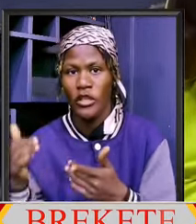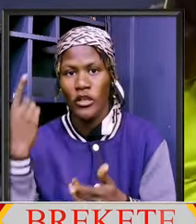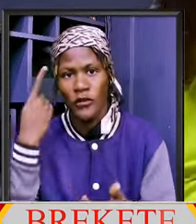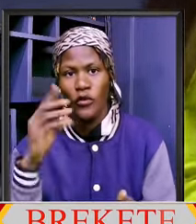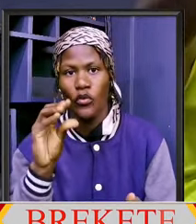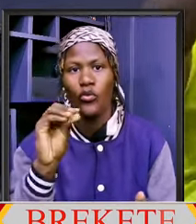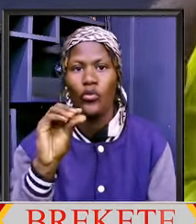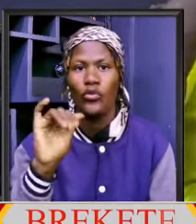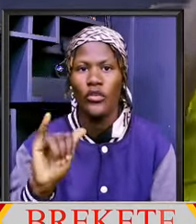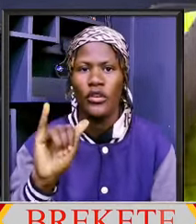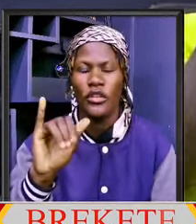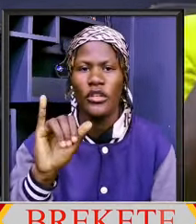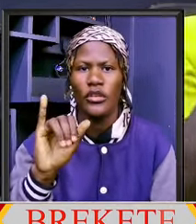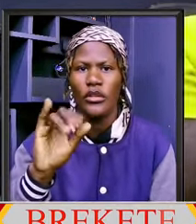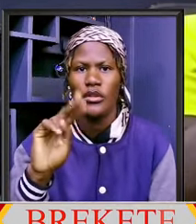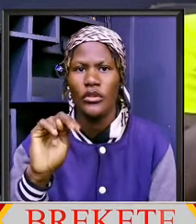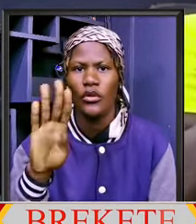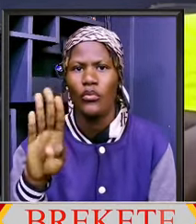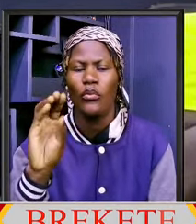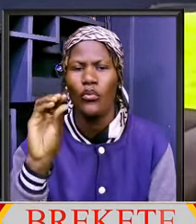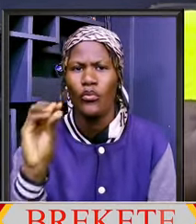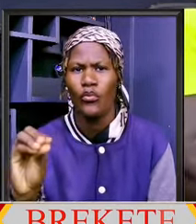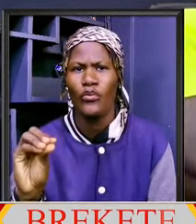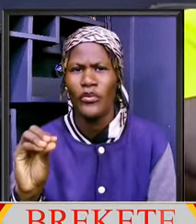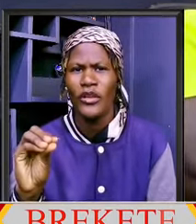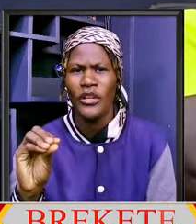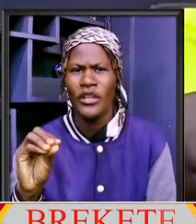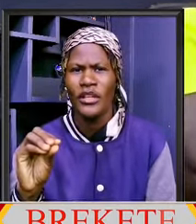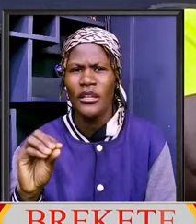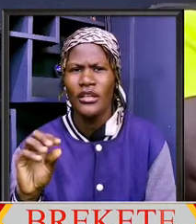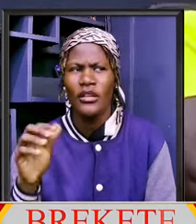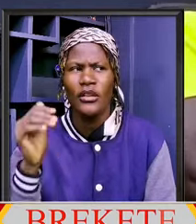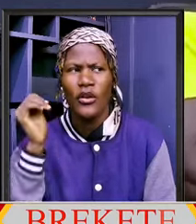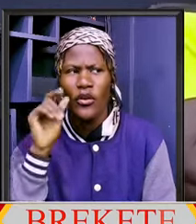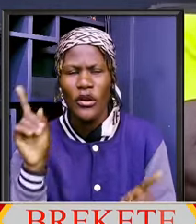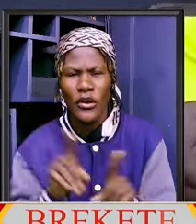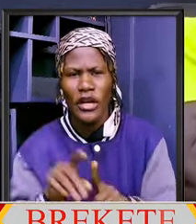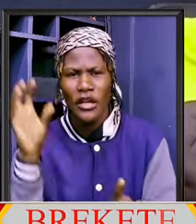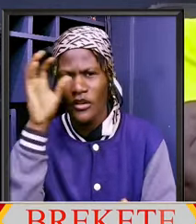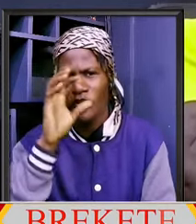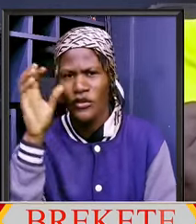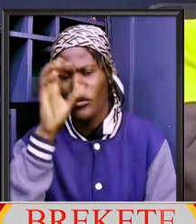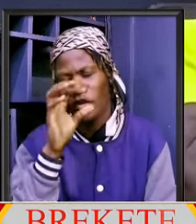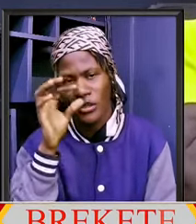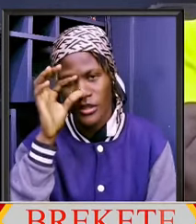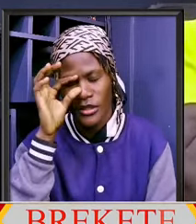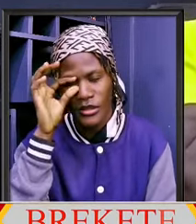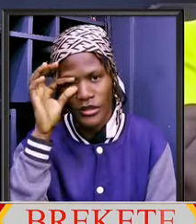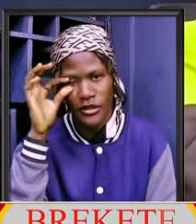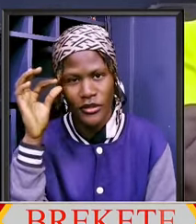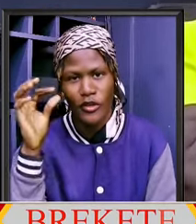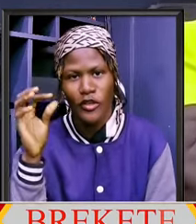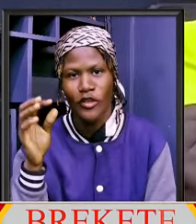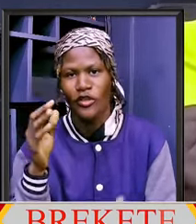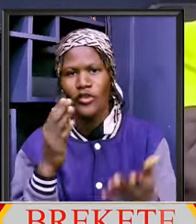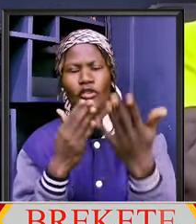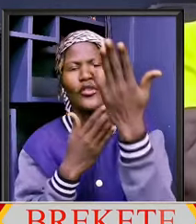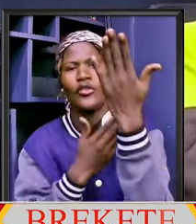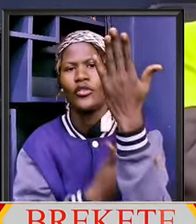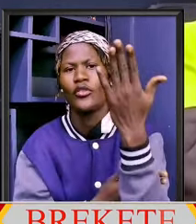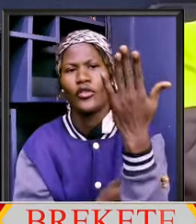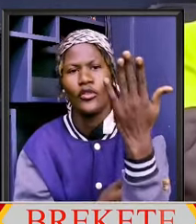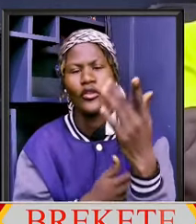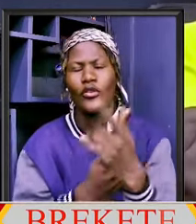people. The wife, he go and look the eye. He say, "Hey, Mama Ruth, God love you. The boy